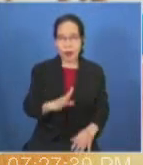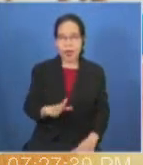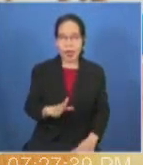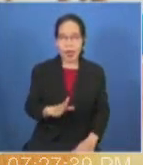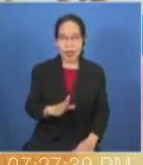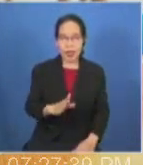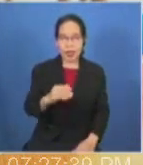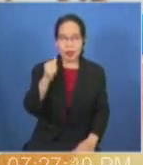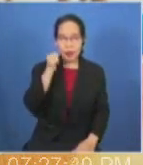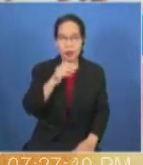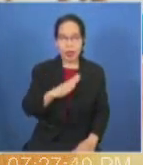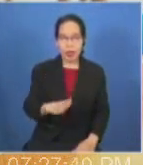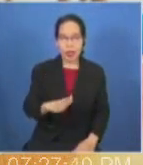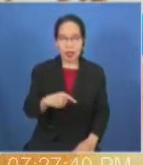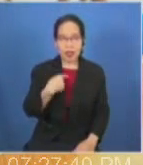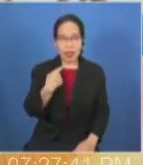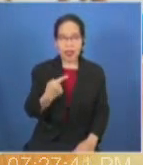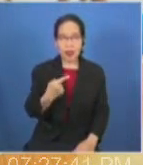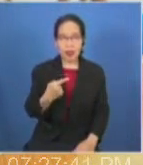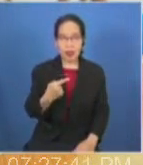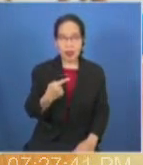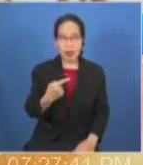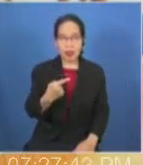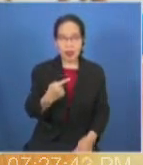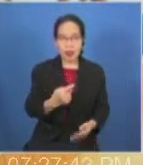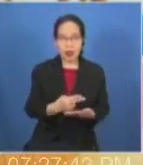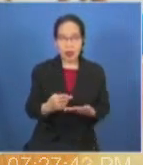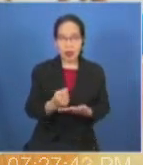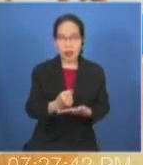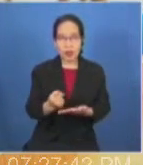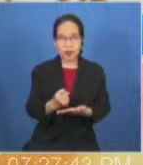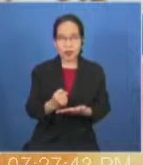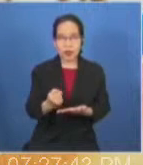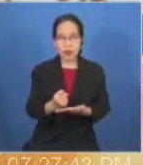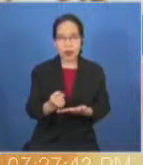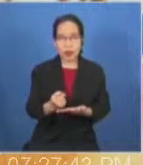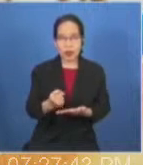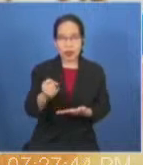women are also like that. The wives,